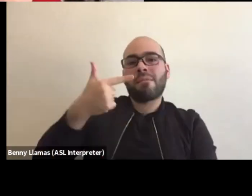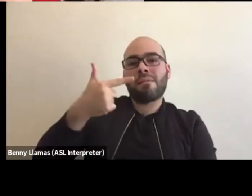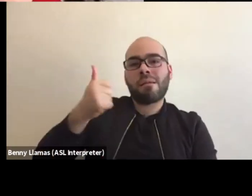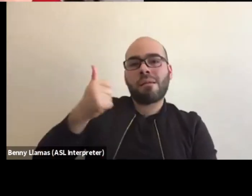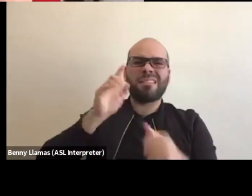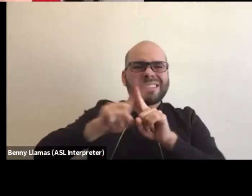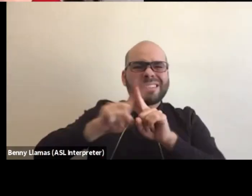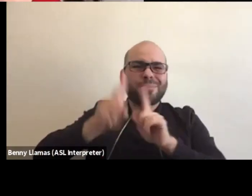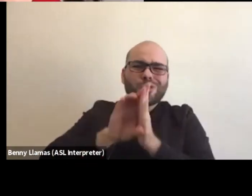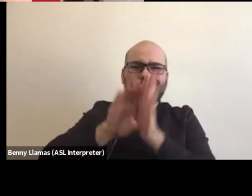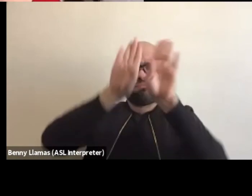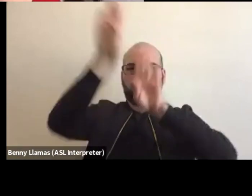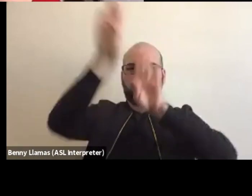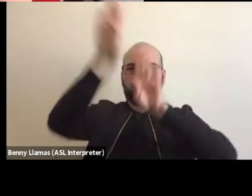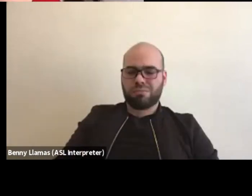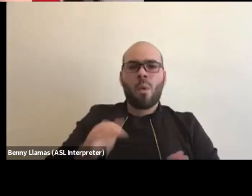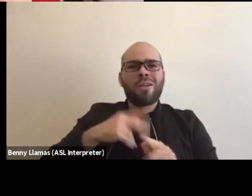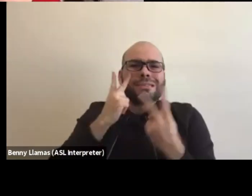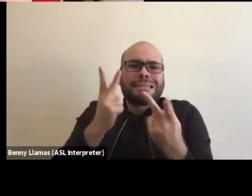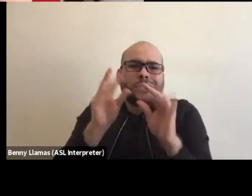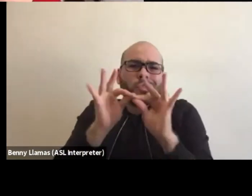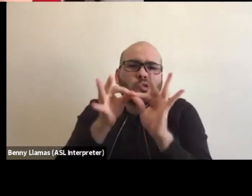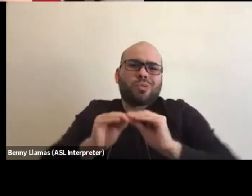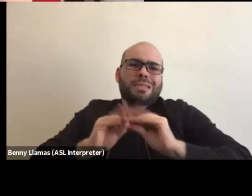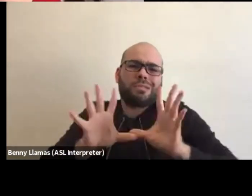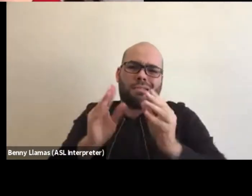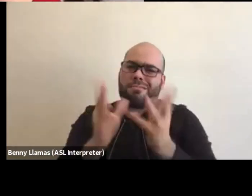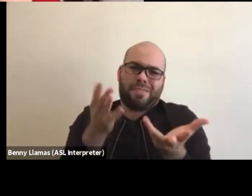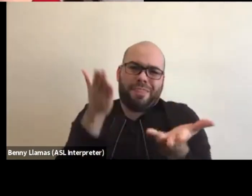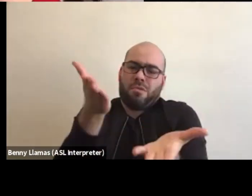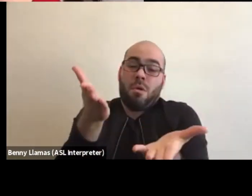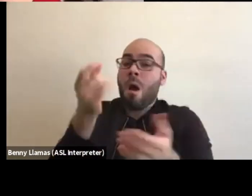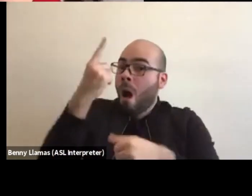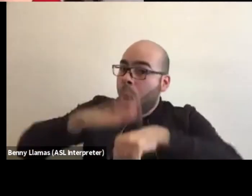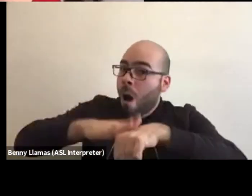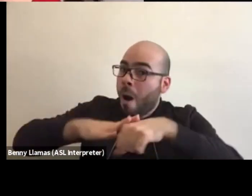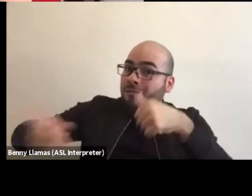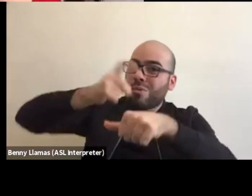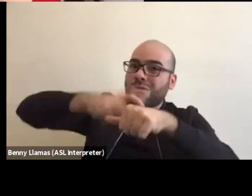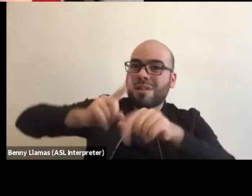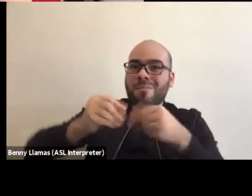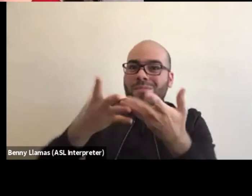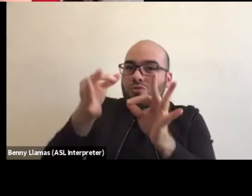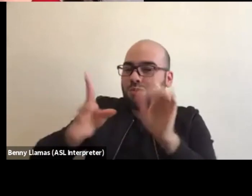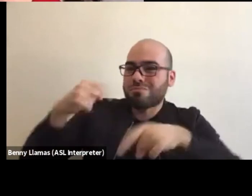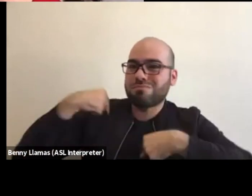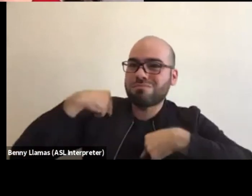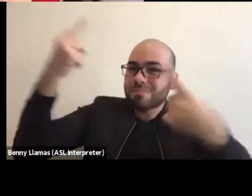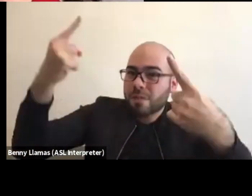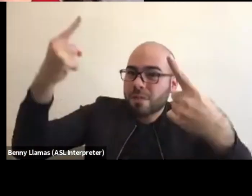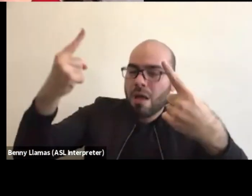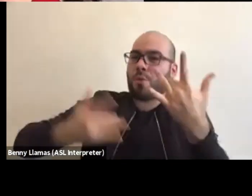throughout today's workshop. This is our first time having ASL interpreting available, so that's super exciting, but what also means that